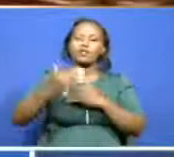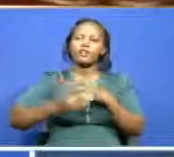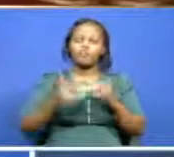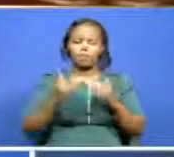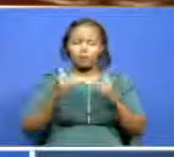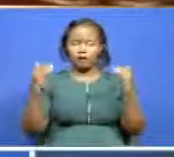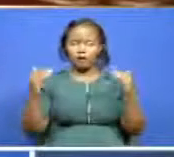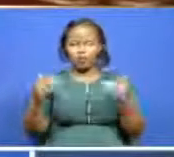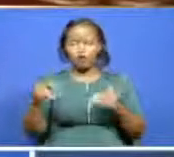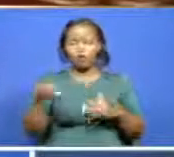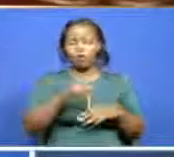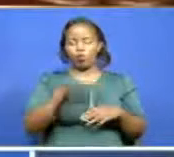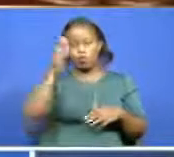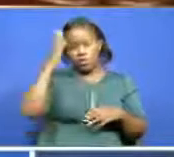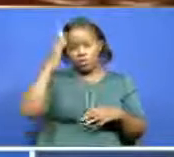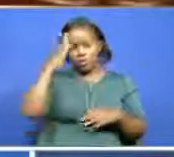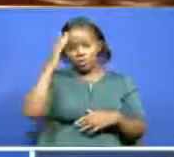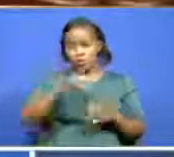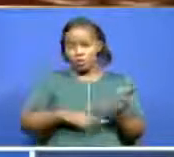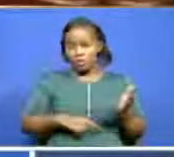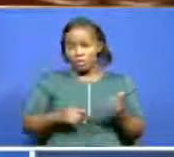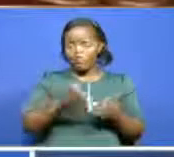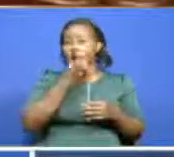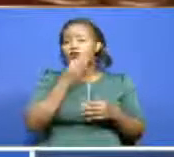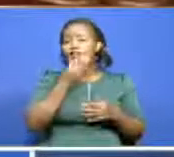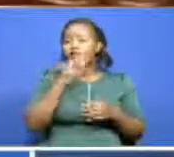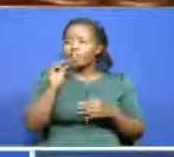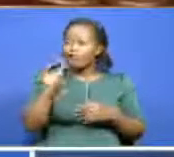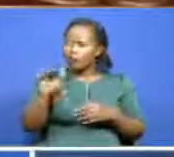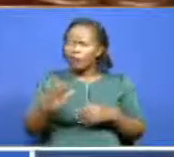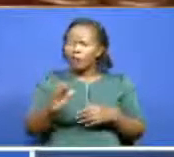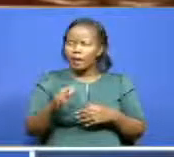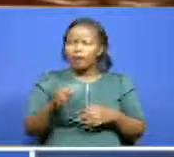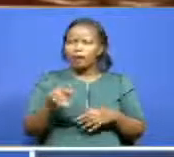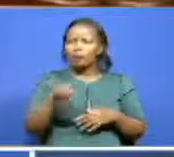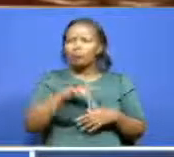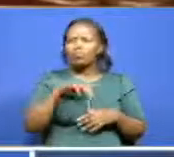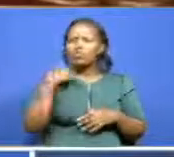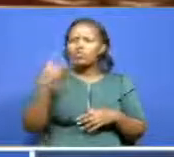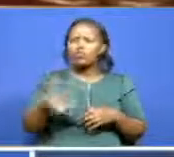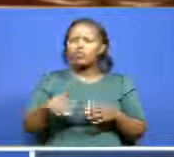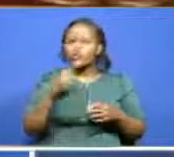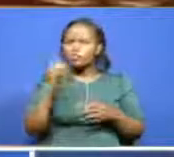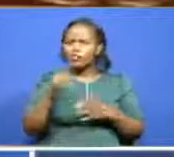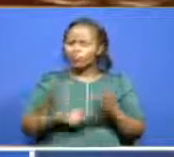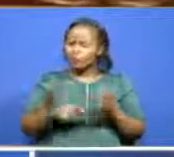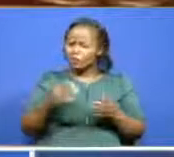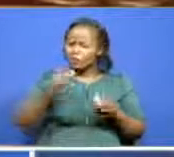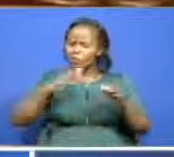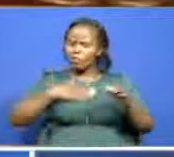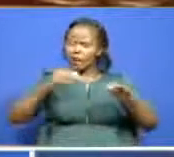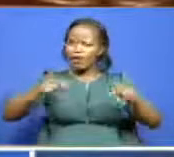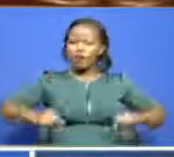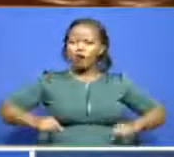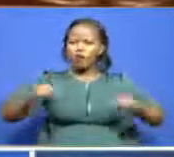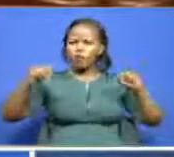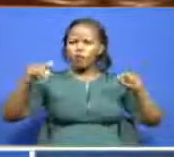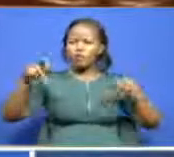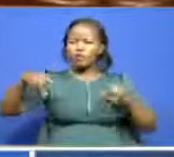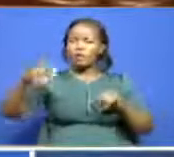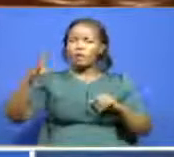as the PC, and sometimes we joked when he was here and I said, my boss the PC, because that is who he